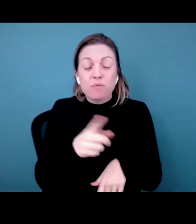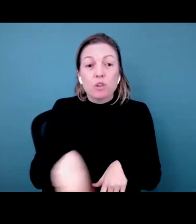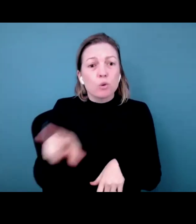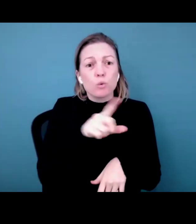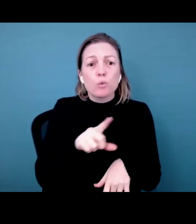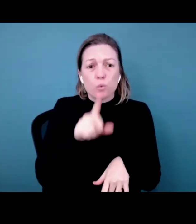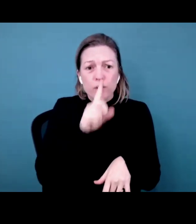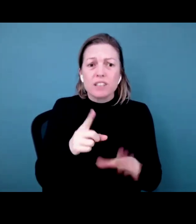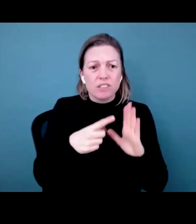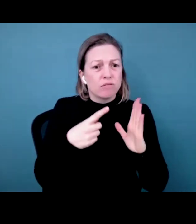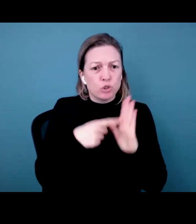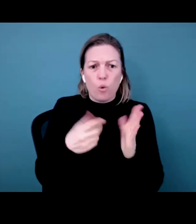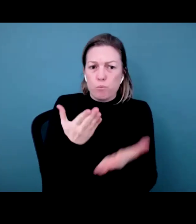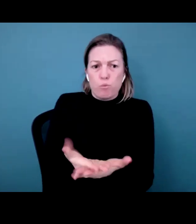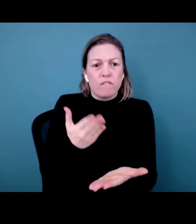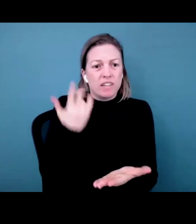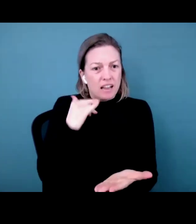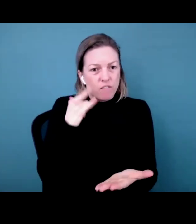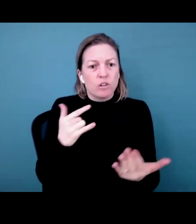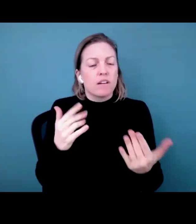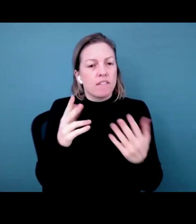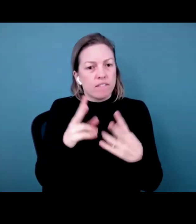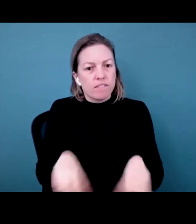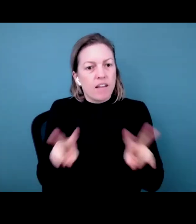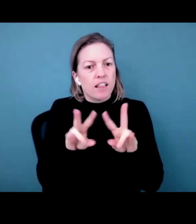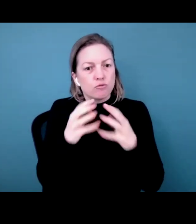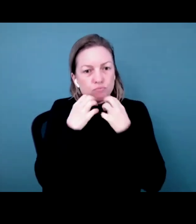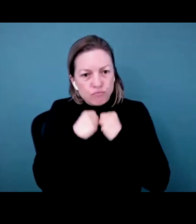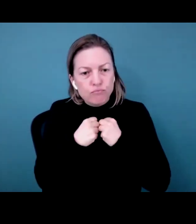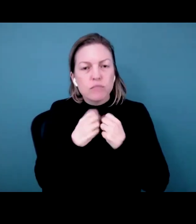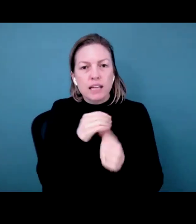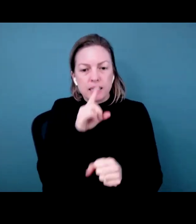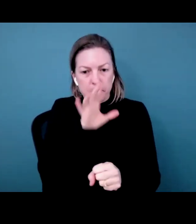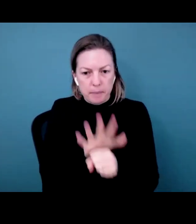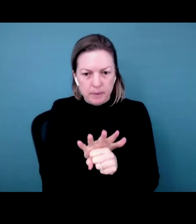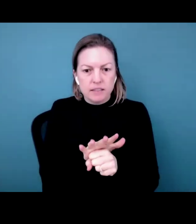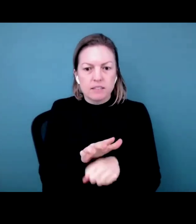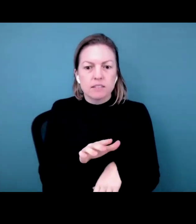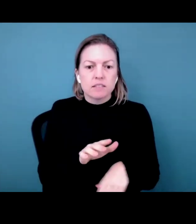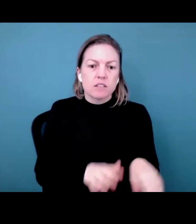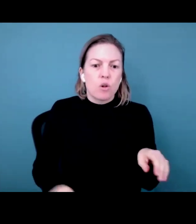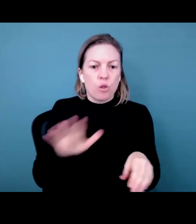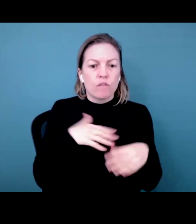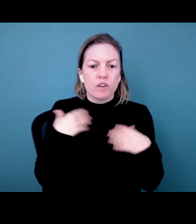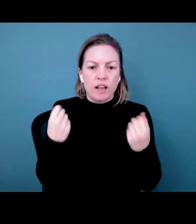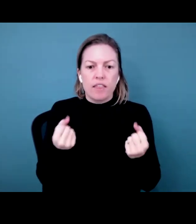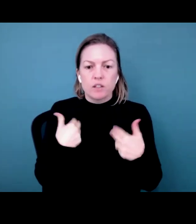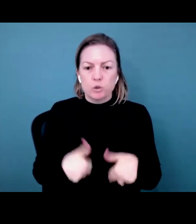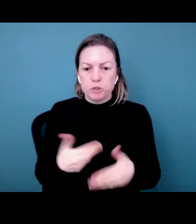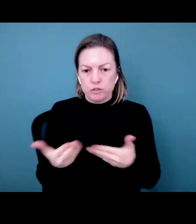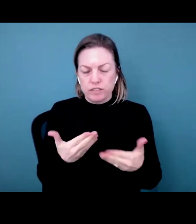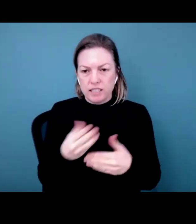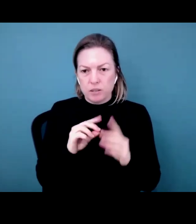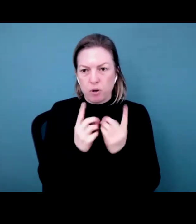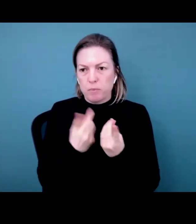California values and commitment, and it's fundamental to our work across California Health and Human Services and the departments that we support. We will turn